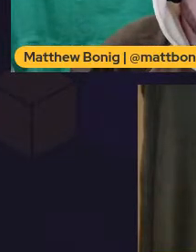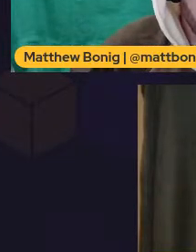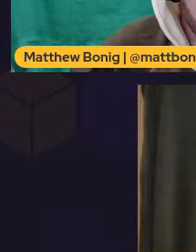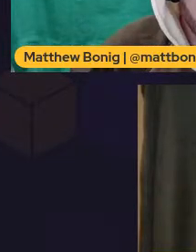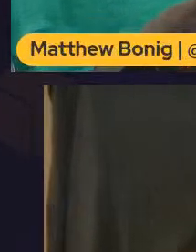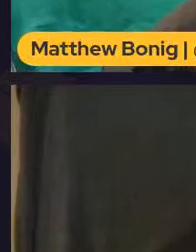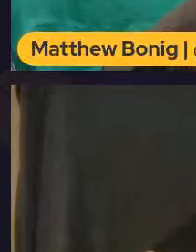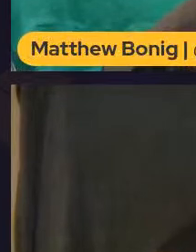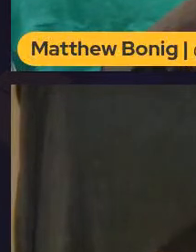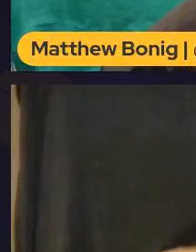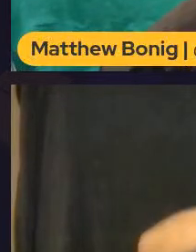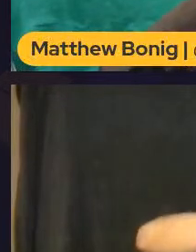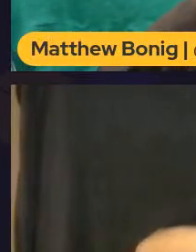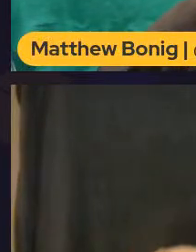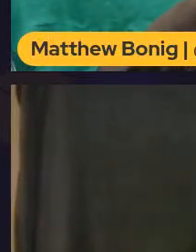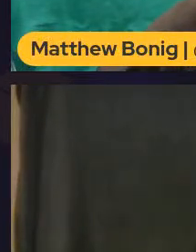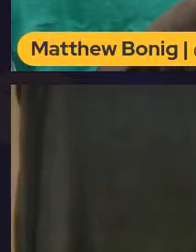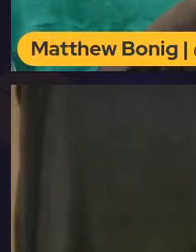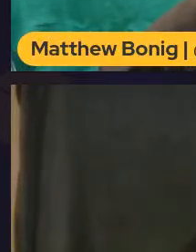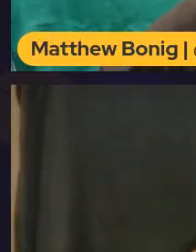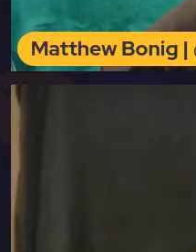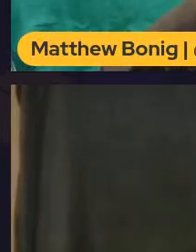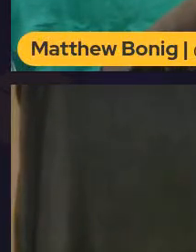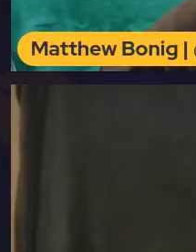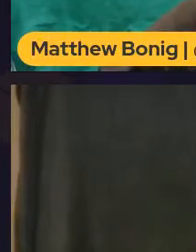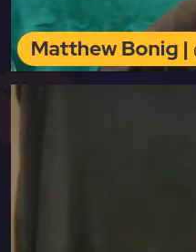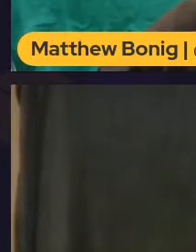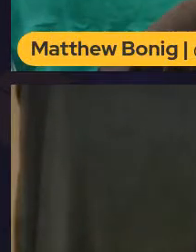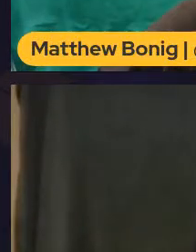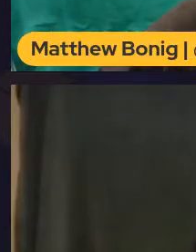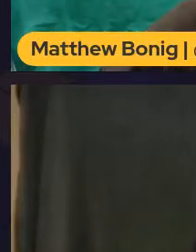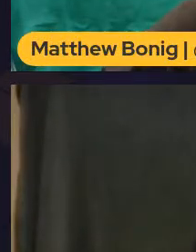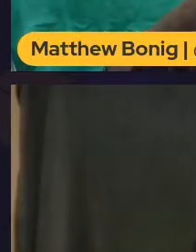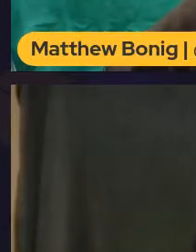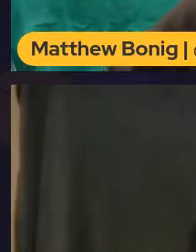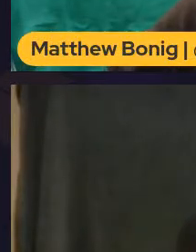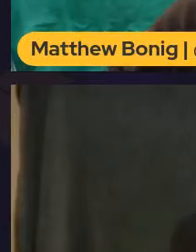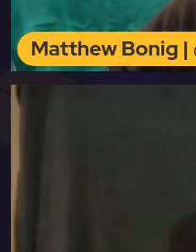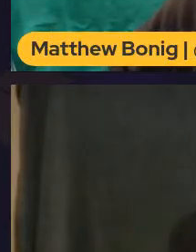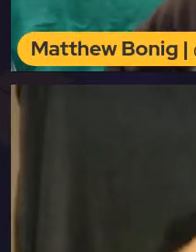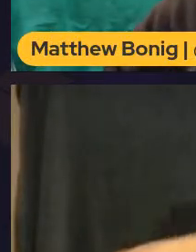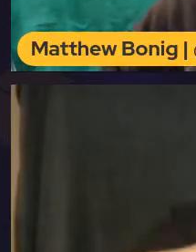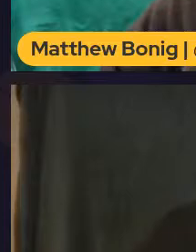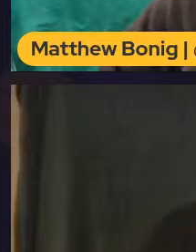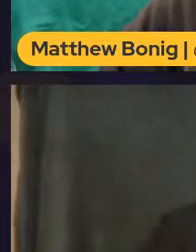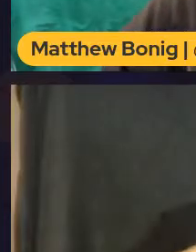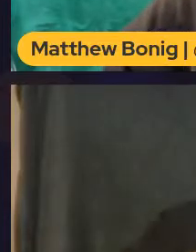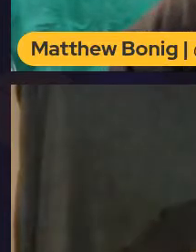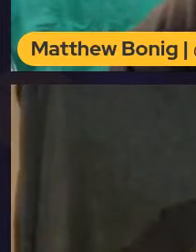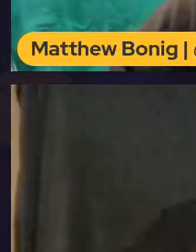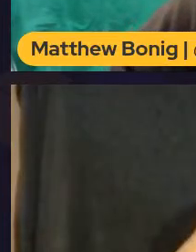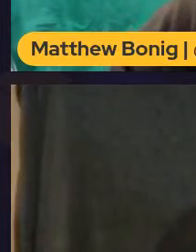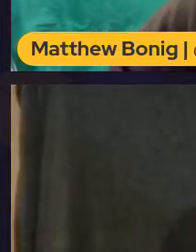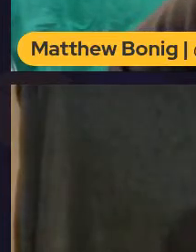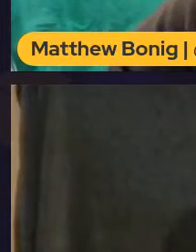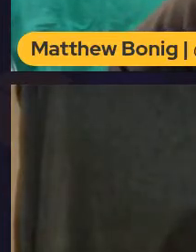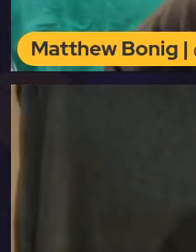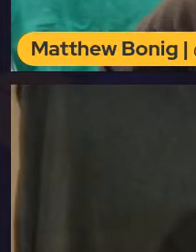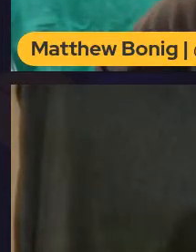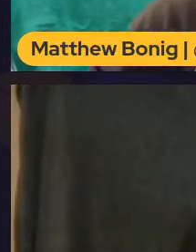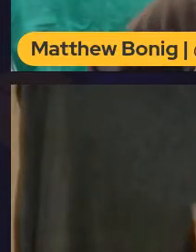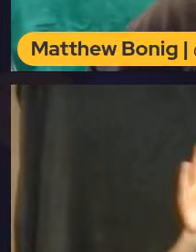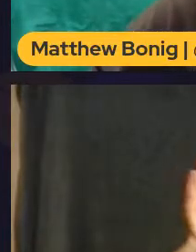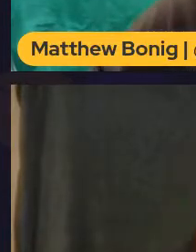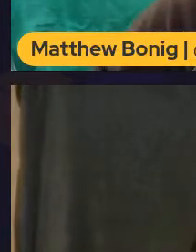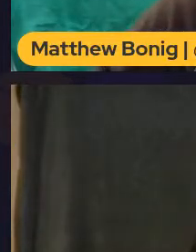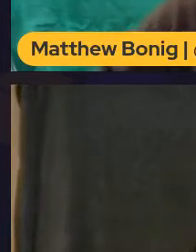embracing the CDK. Why they should, but yes, I am. Fantastic. Well, whenever you are ready,